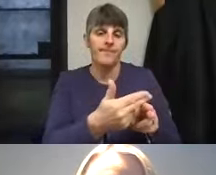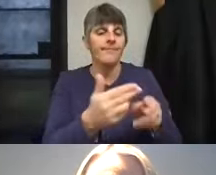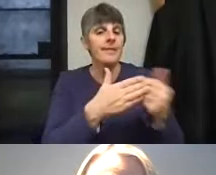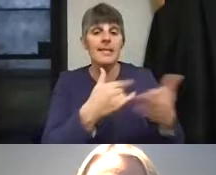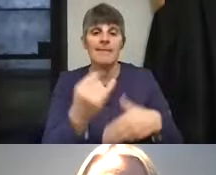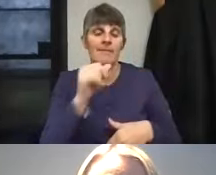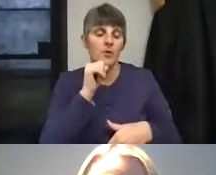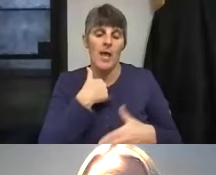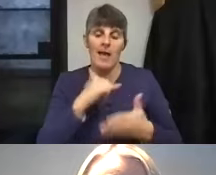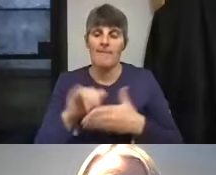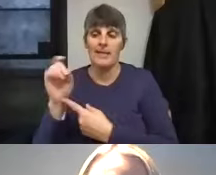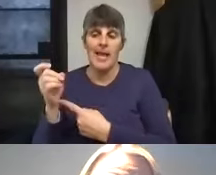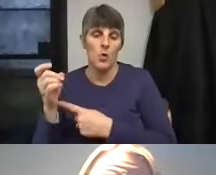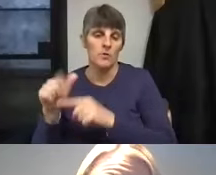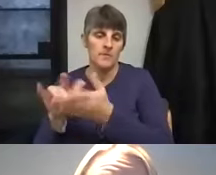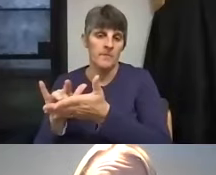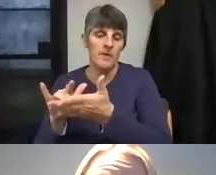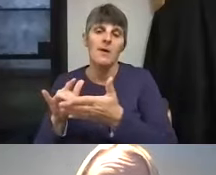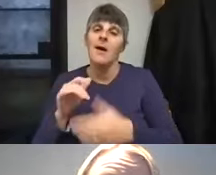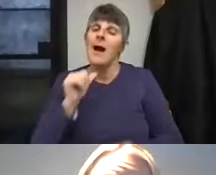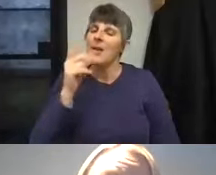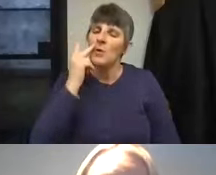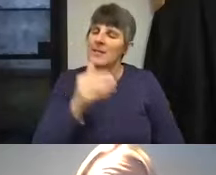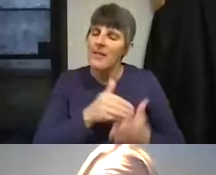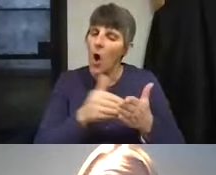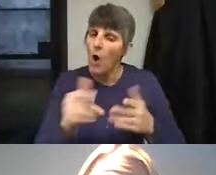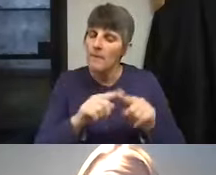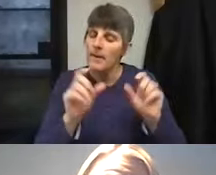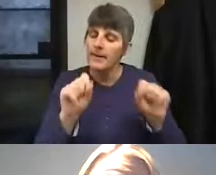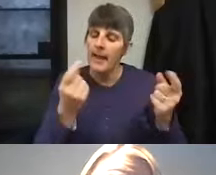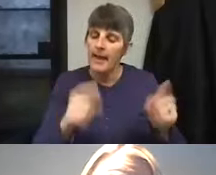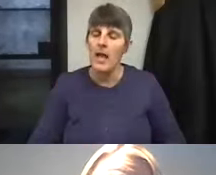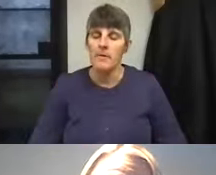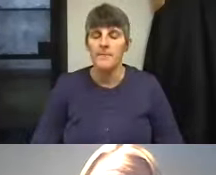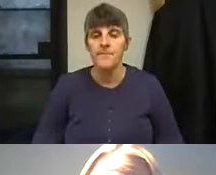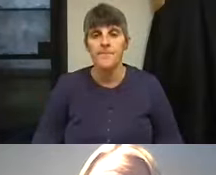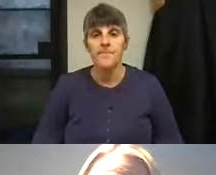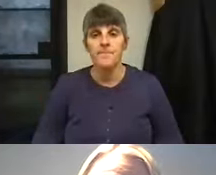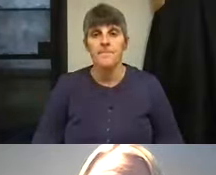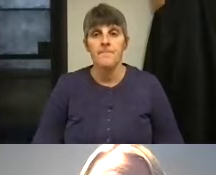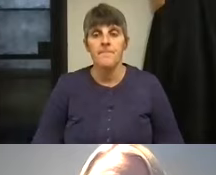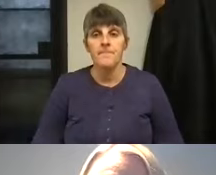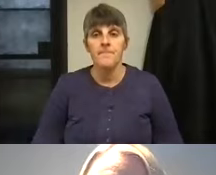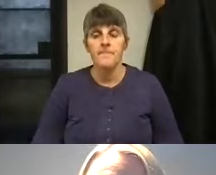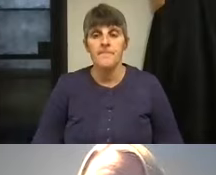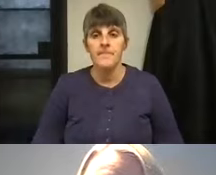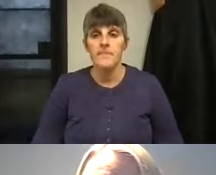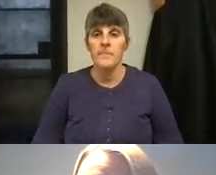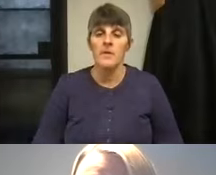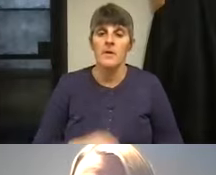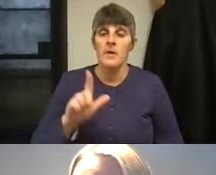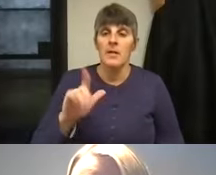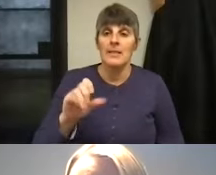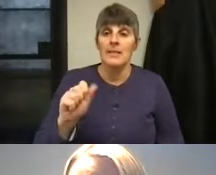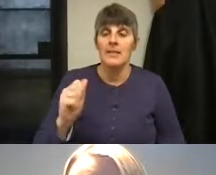you don't have that diagnosis. I don't see that a lot, but it can happen. Some of the